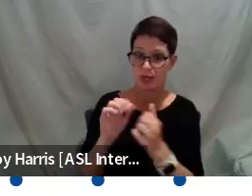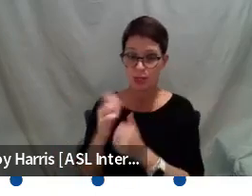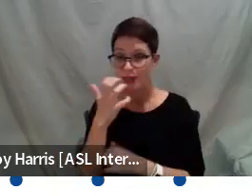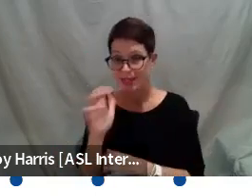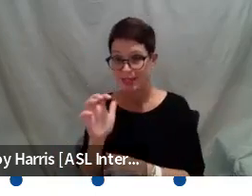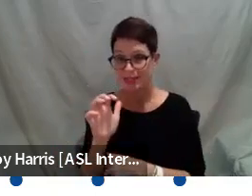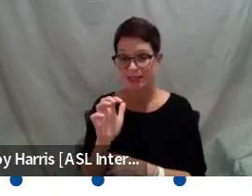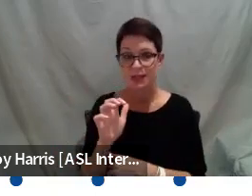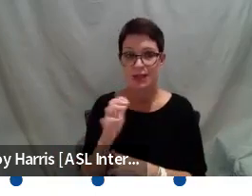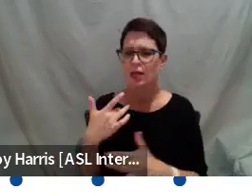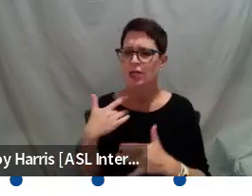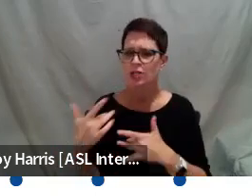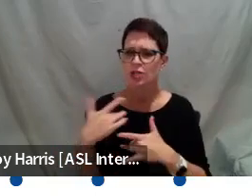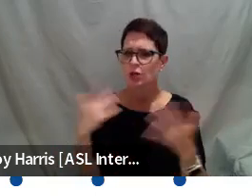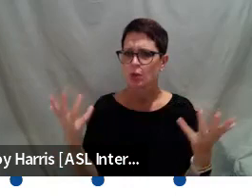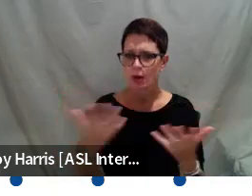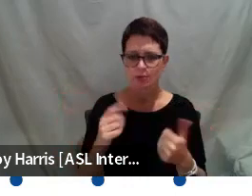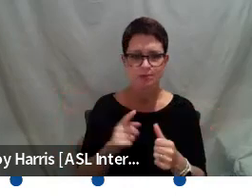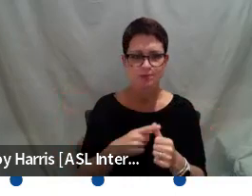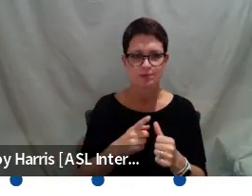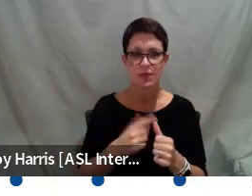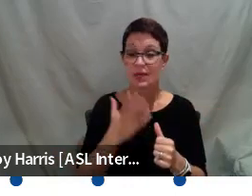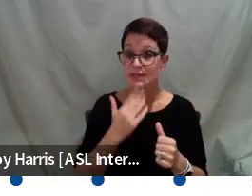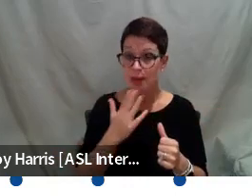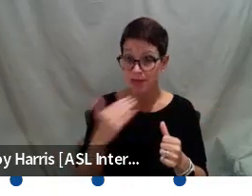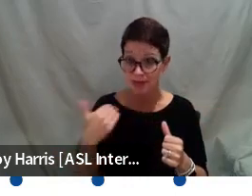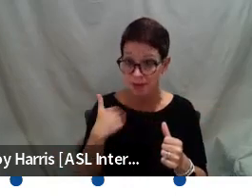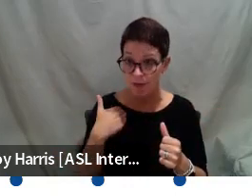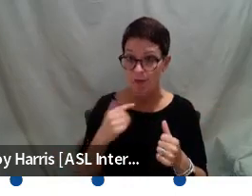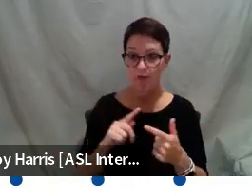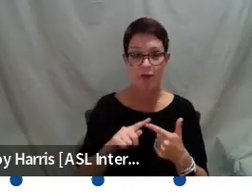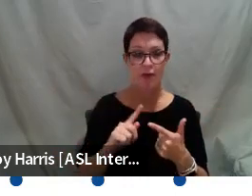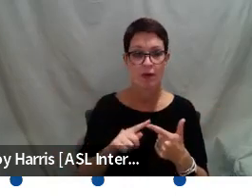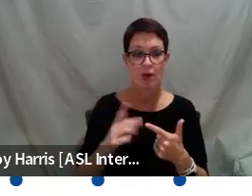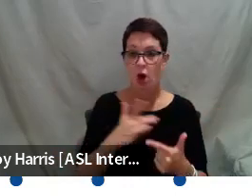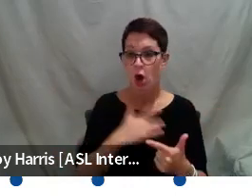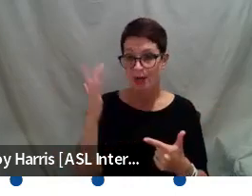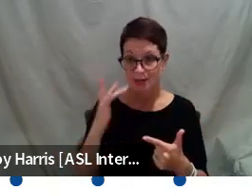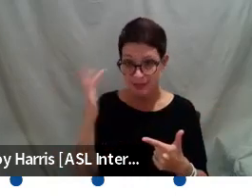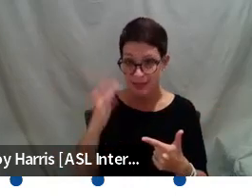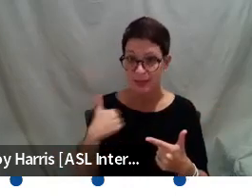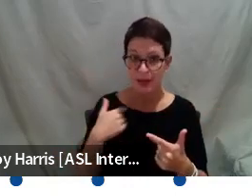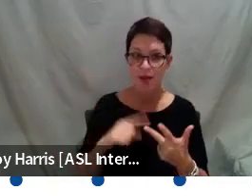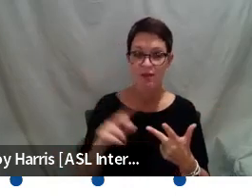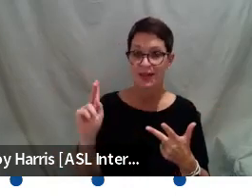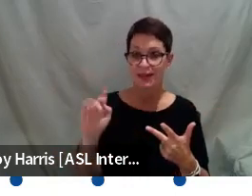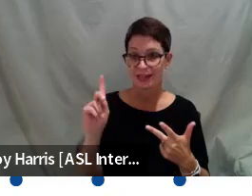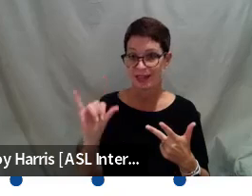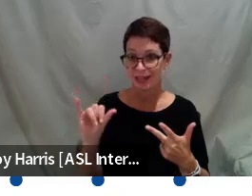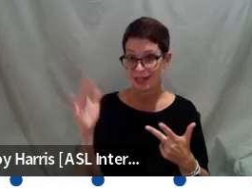the conditions of concern would be diabetes, heart disease, kidney